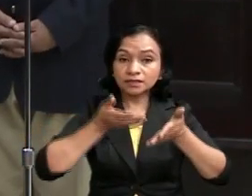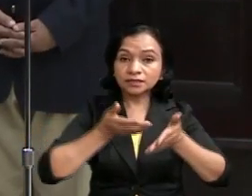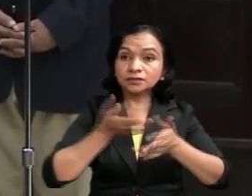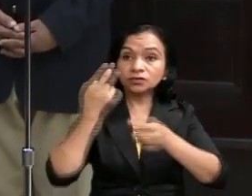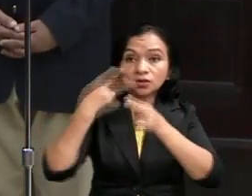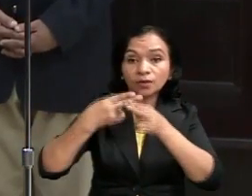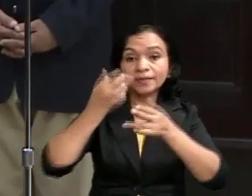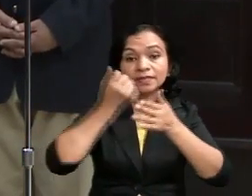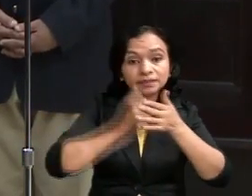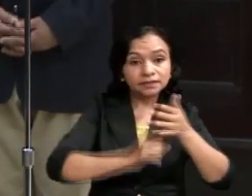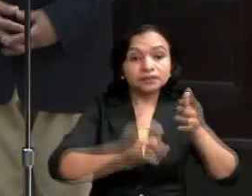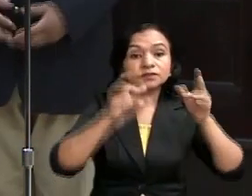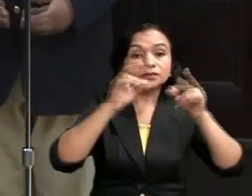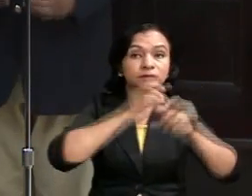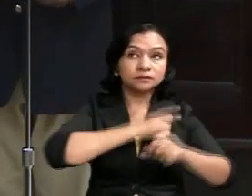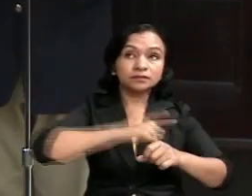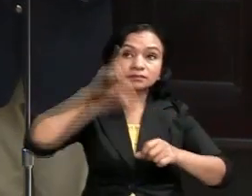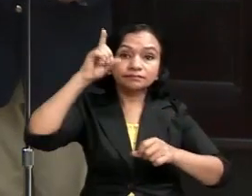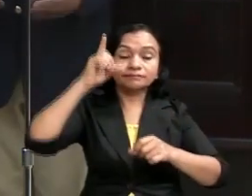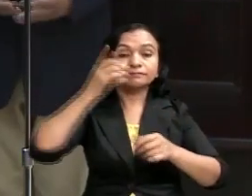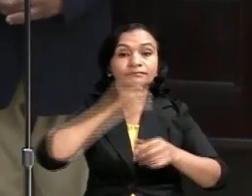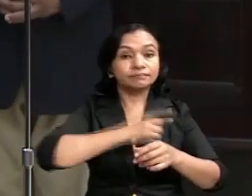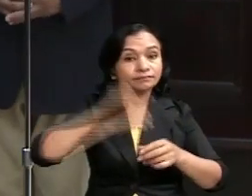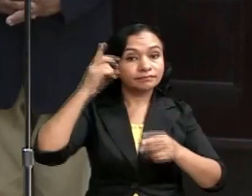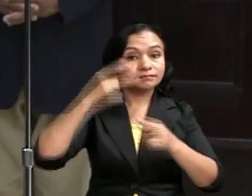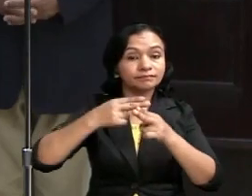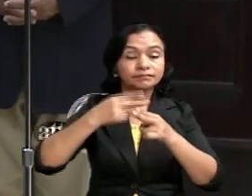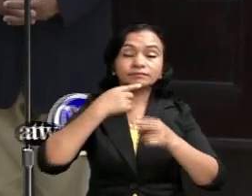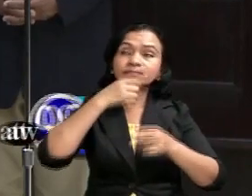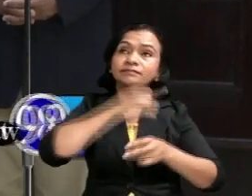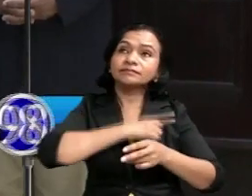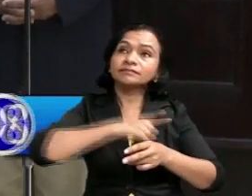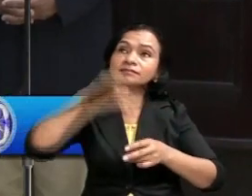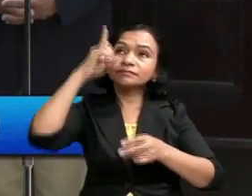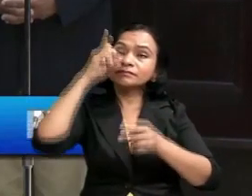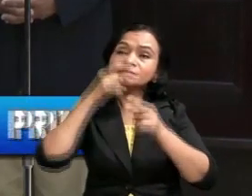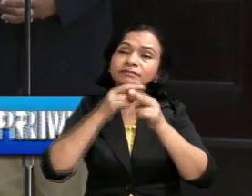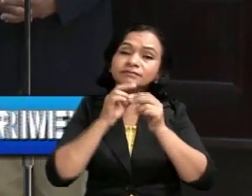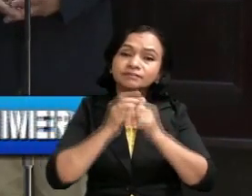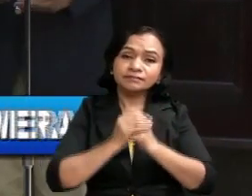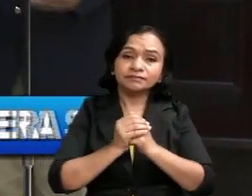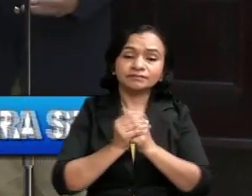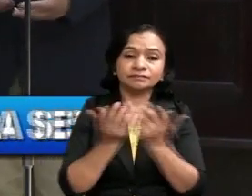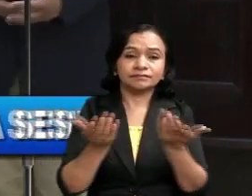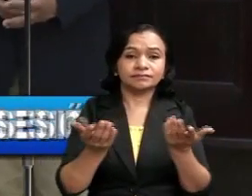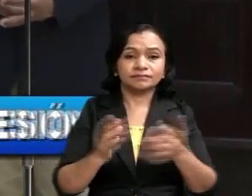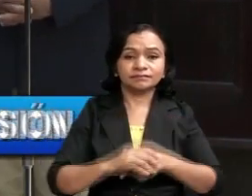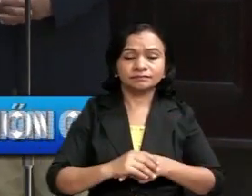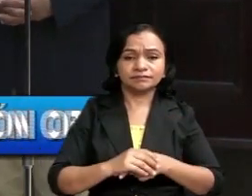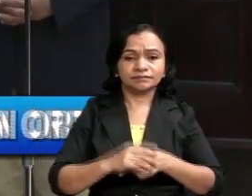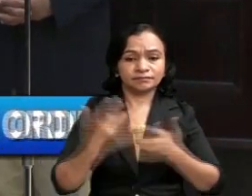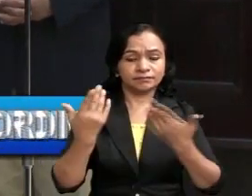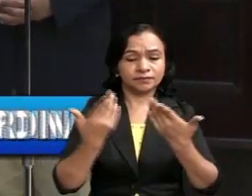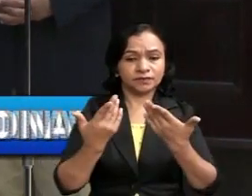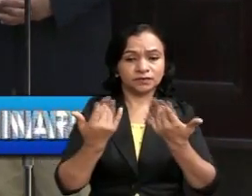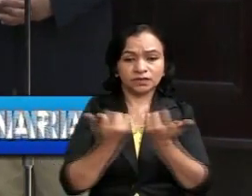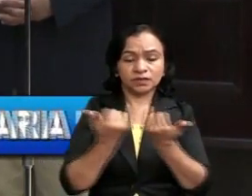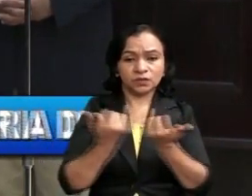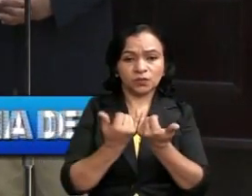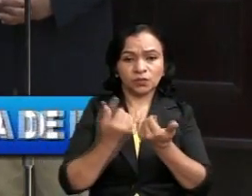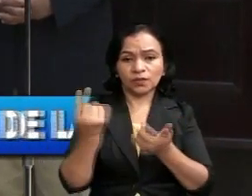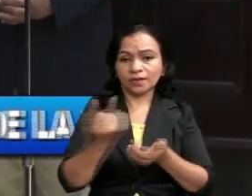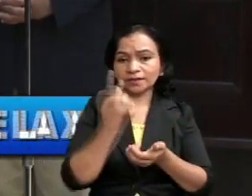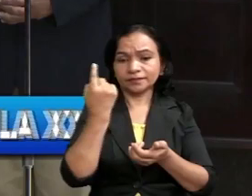many as call upon his name. Aquellos que invocan su nombre. It's not automatic. No es algo automático. Going to church does